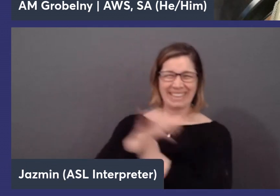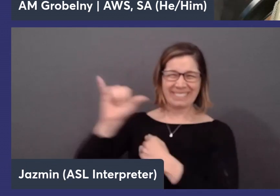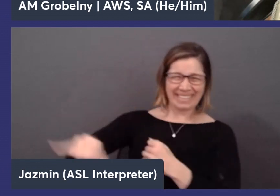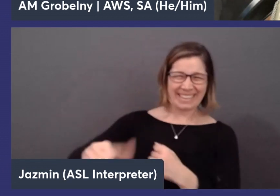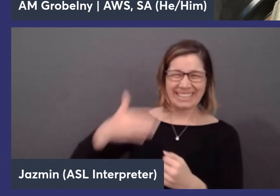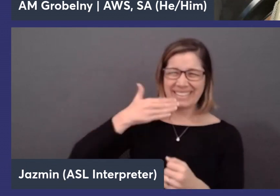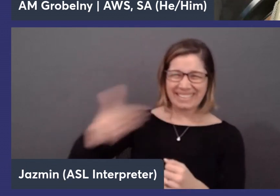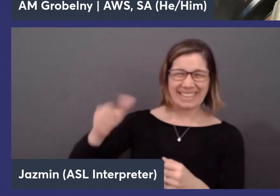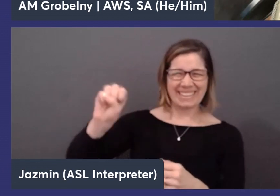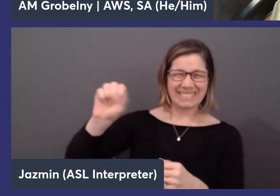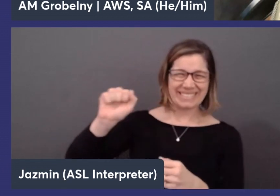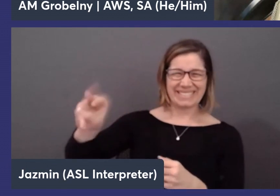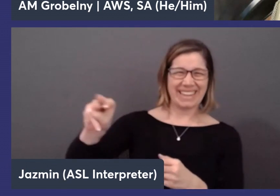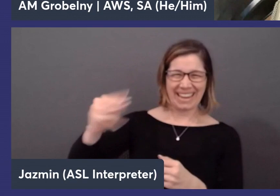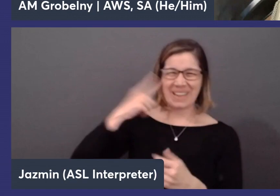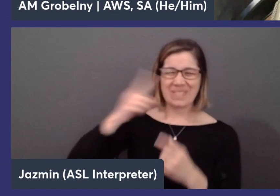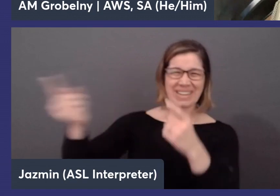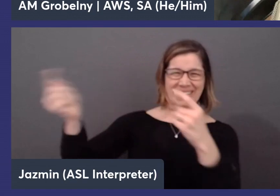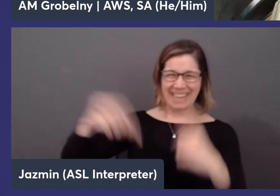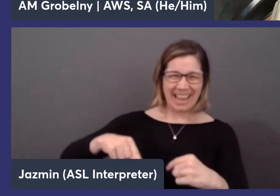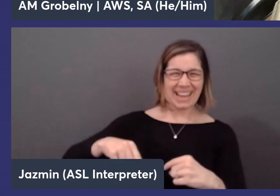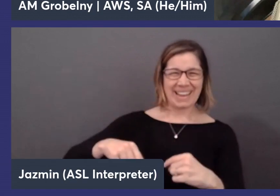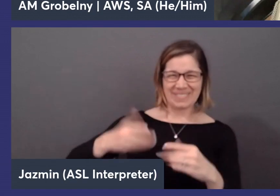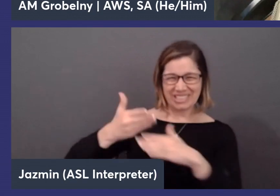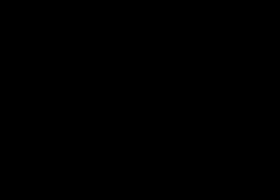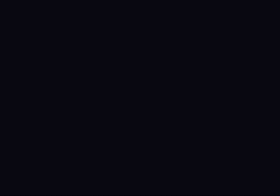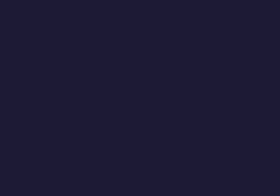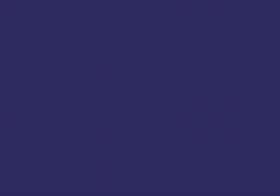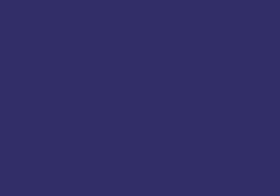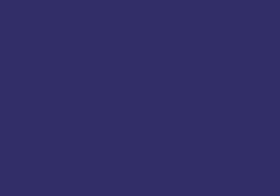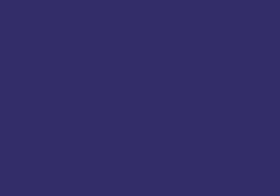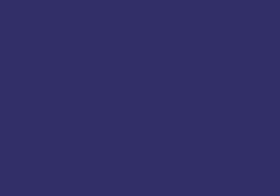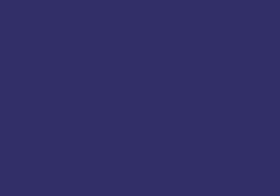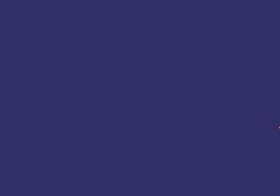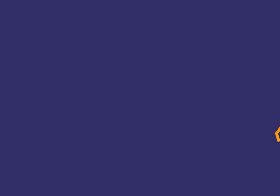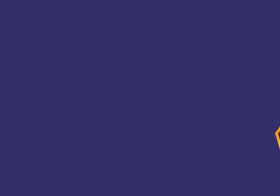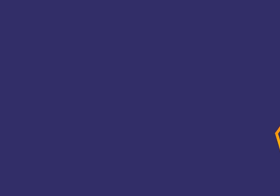love it. I love it, Sam. Thank you so much for coming on and sharing this. Thanks for having me.